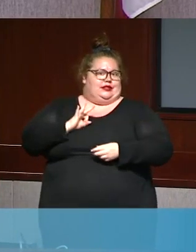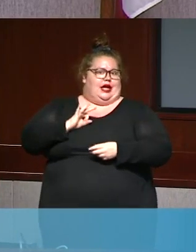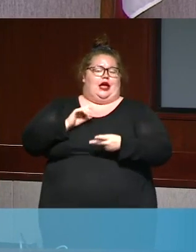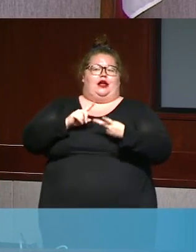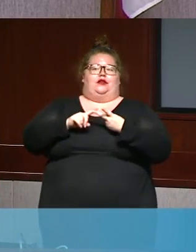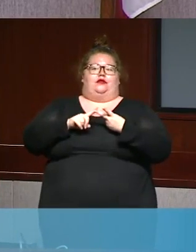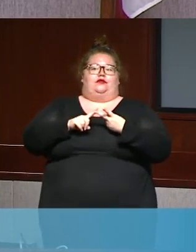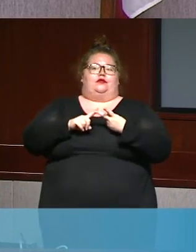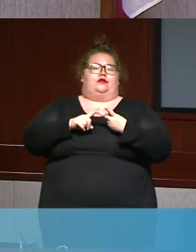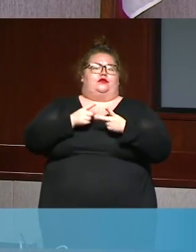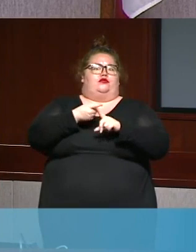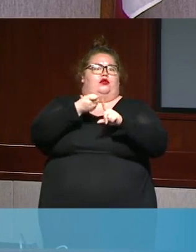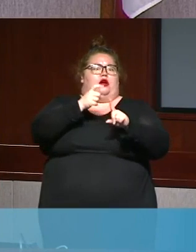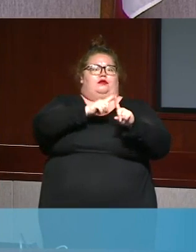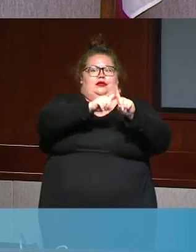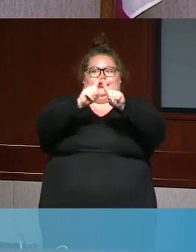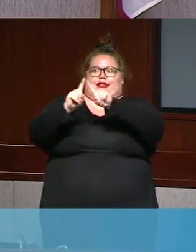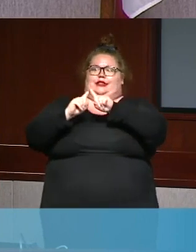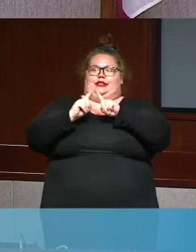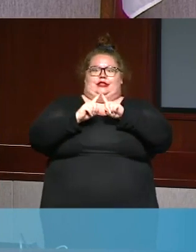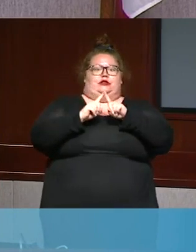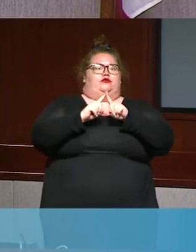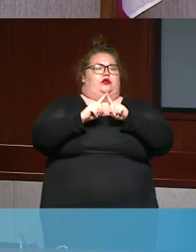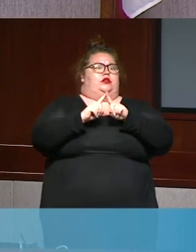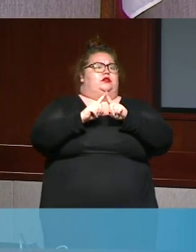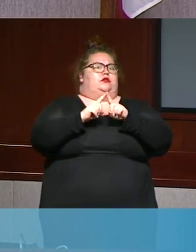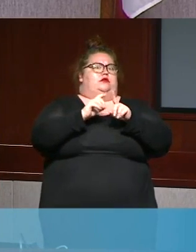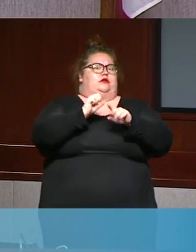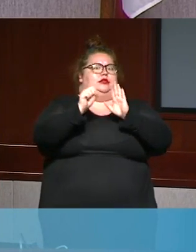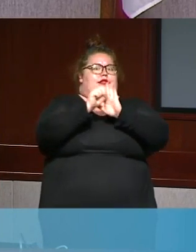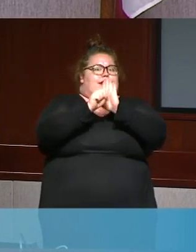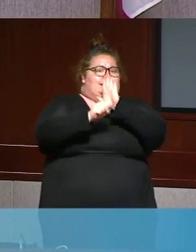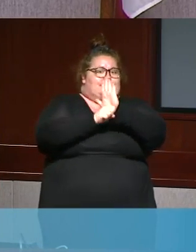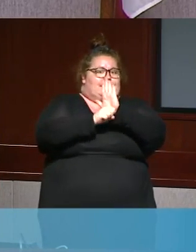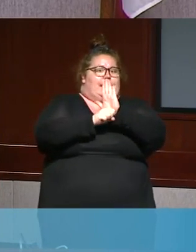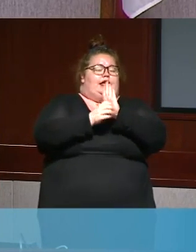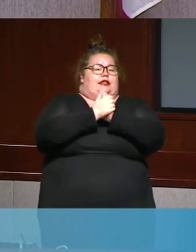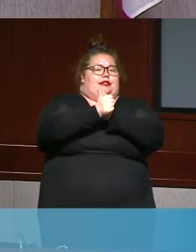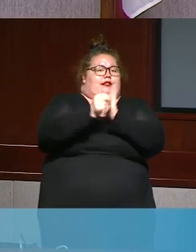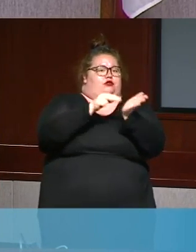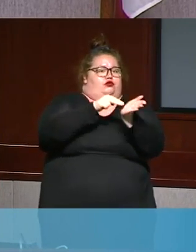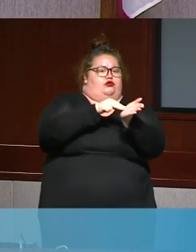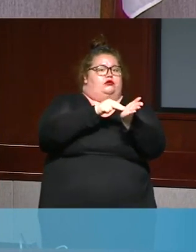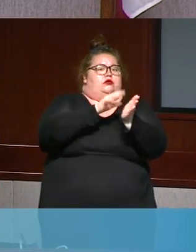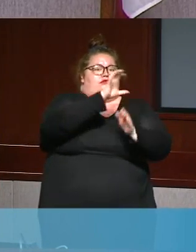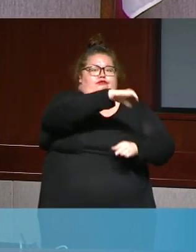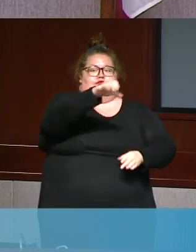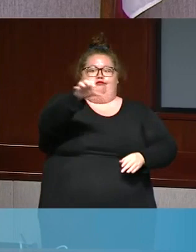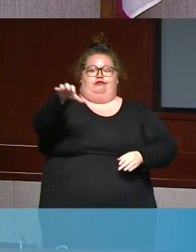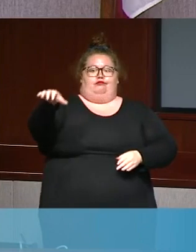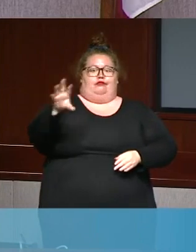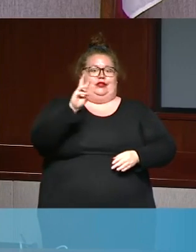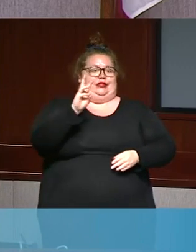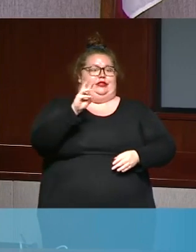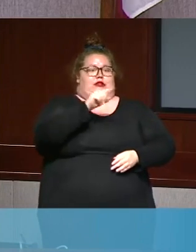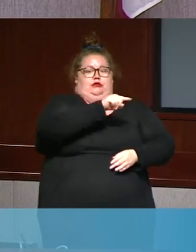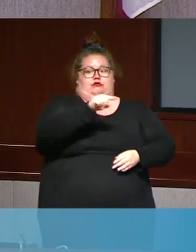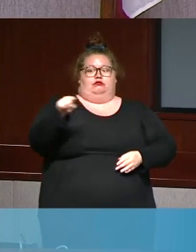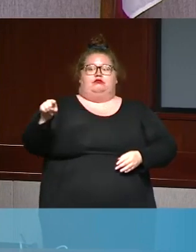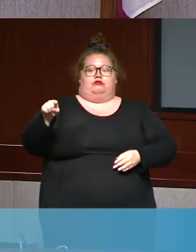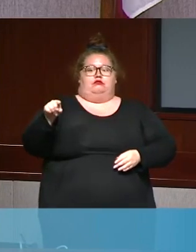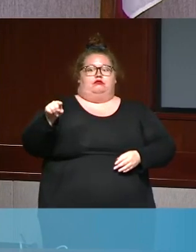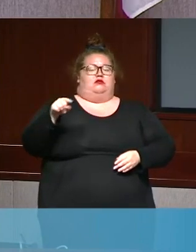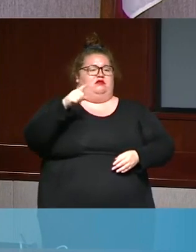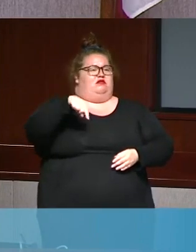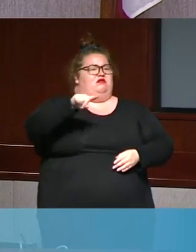6 different state-regulated area SNFs, skilled nursing facilities. These SNFs continue